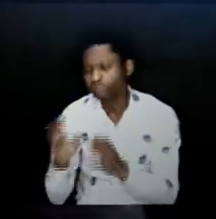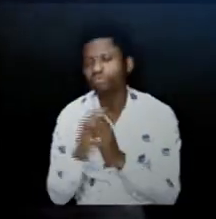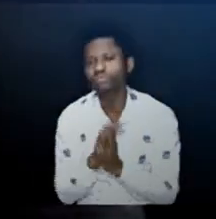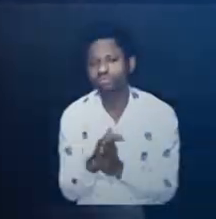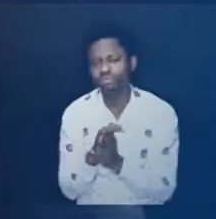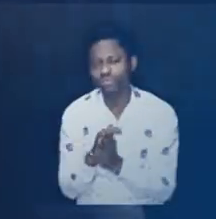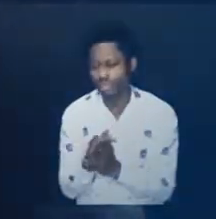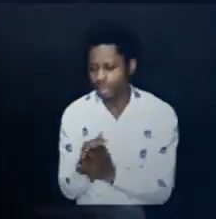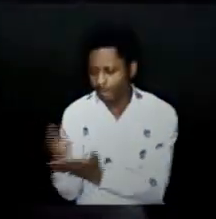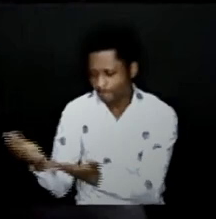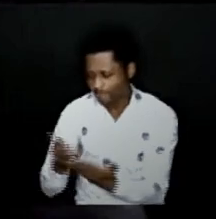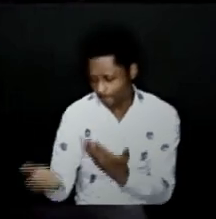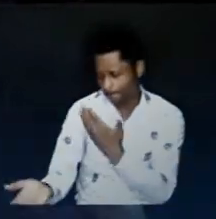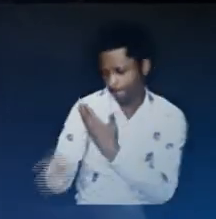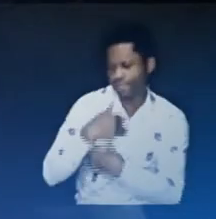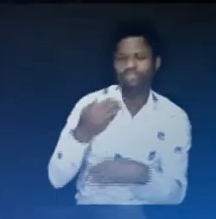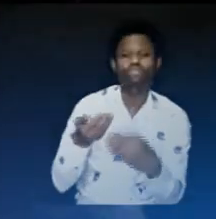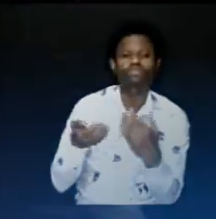bring them back to God.